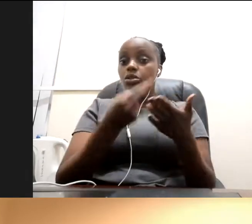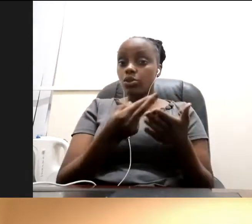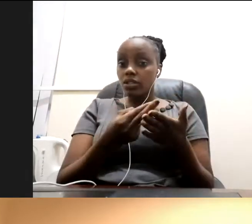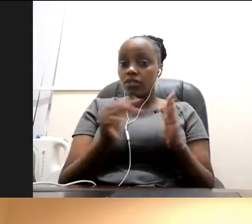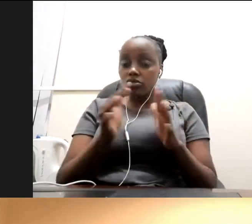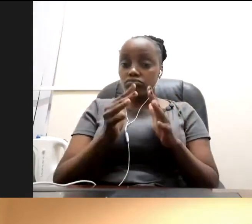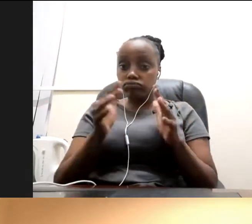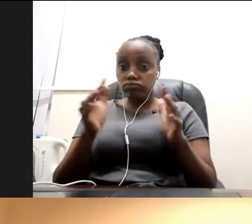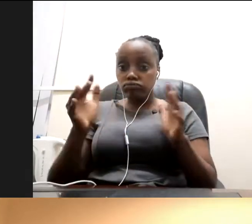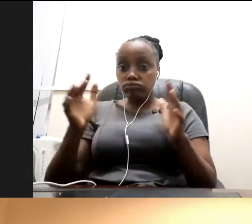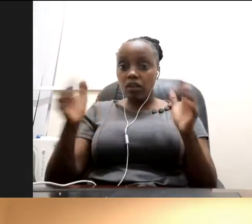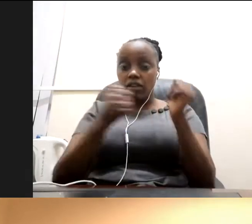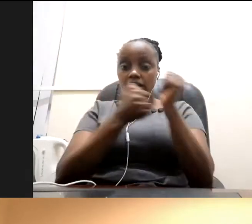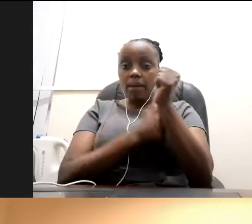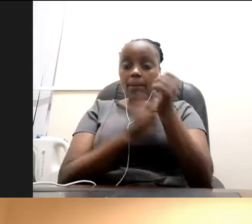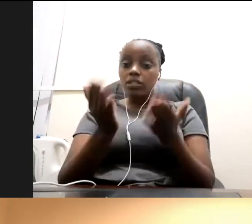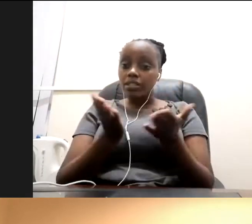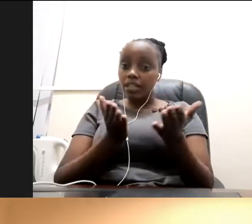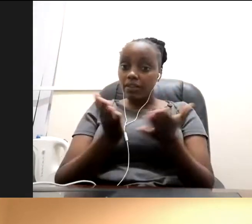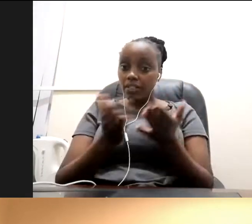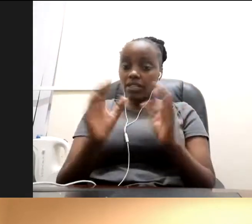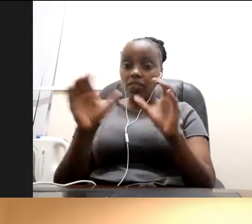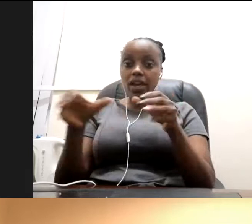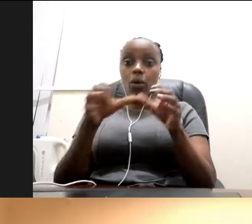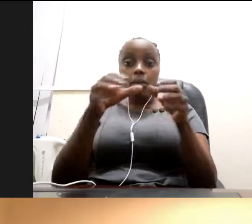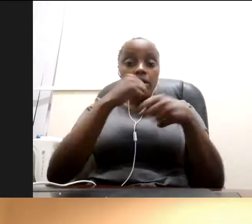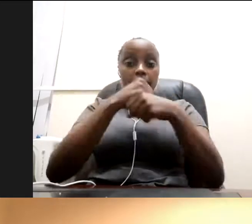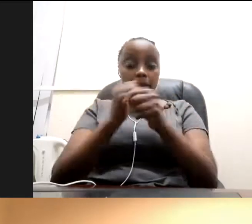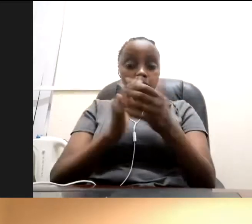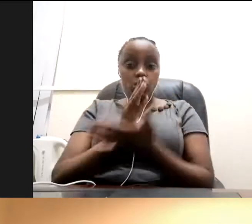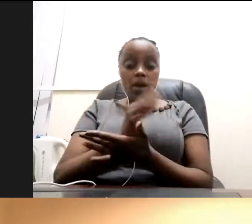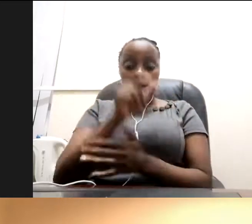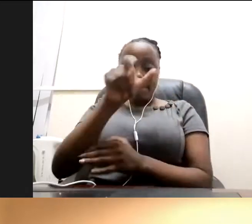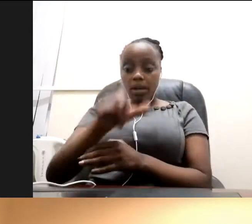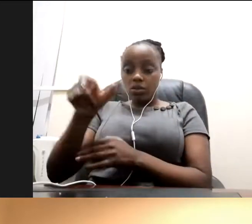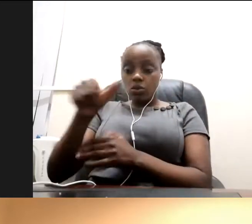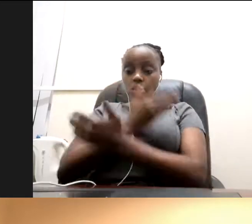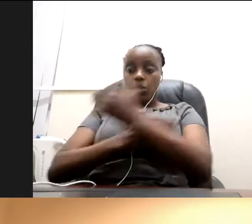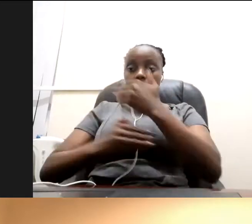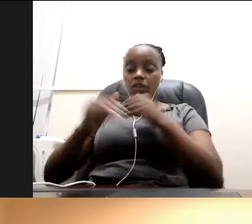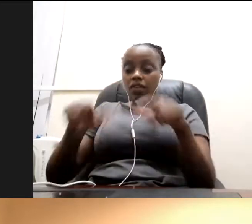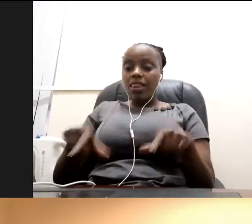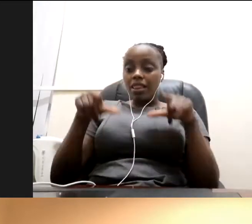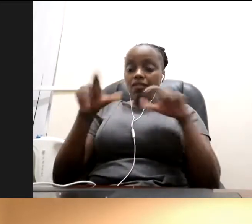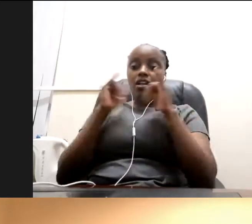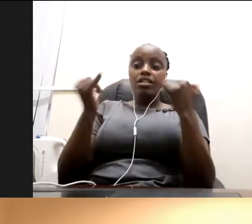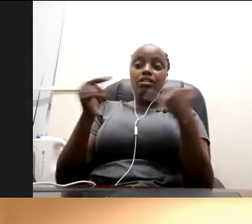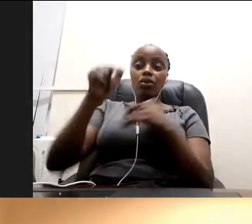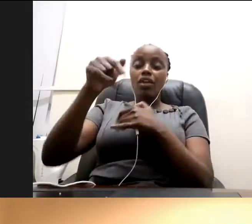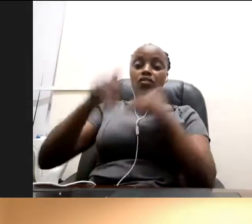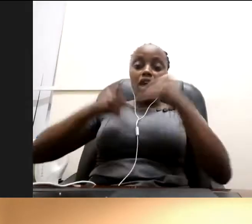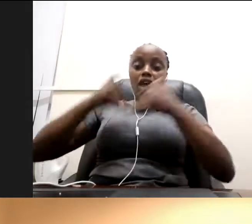support services in the community, and also to ensure that persons with disabilities still living in institutions can enjoy their rights